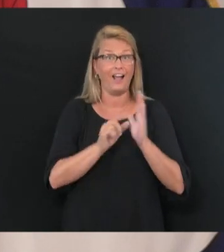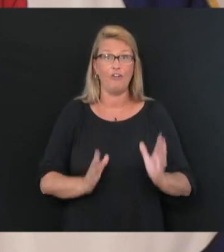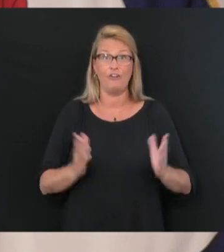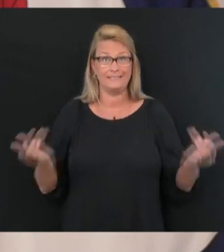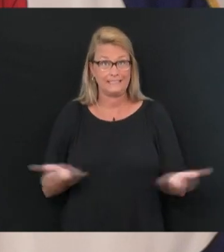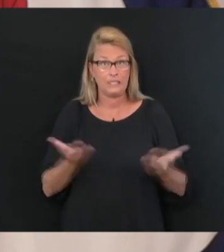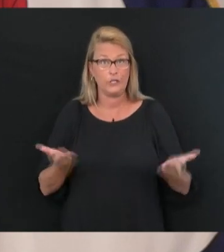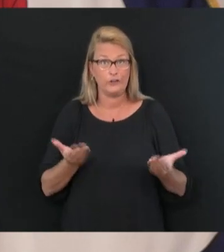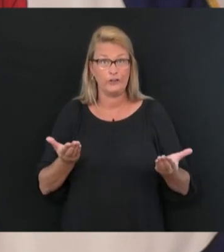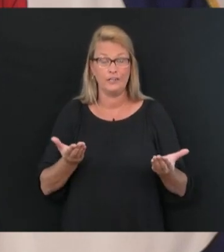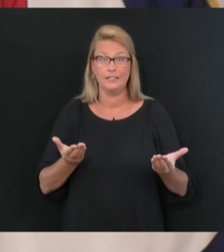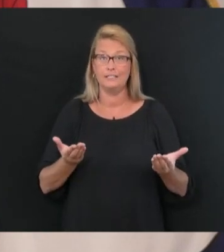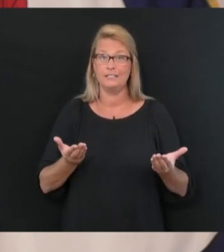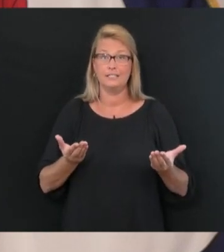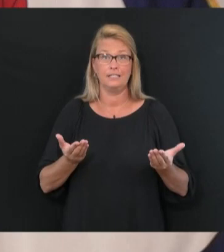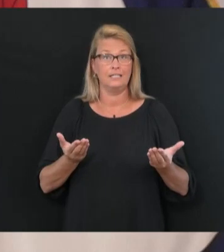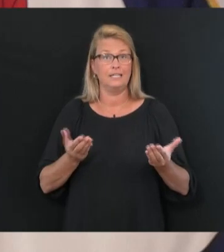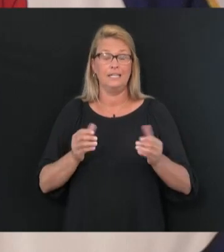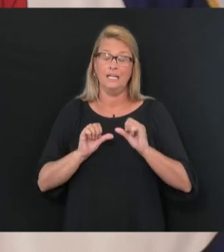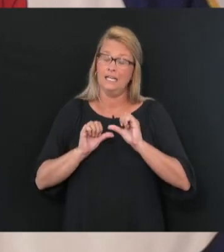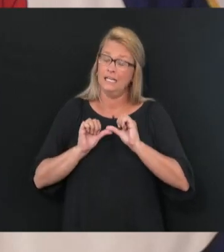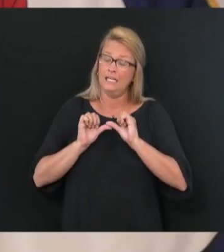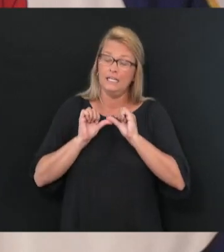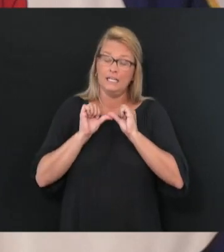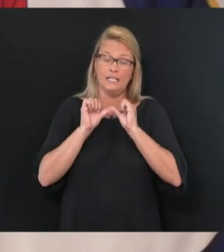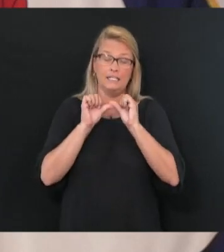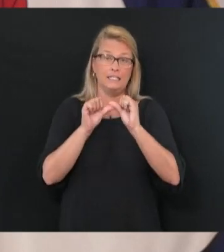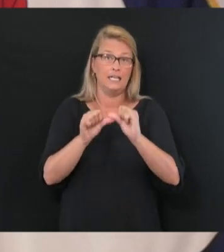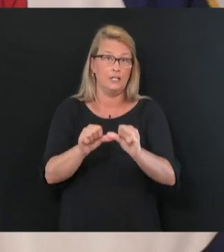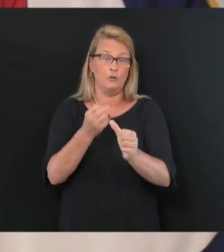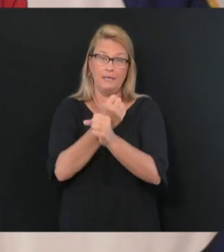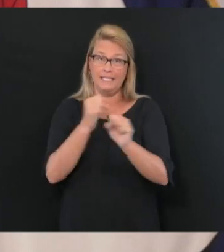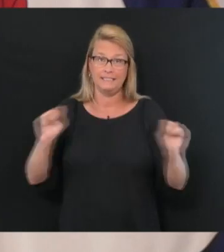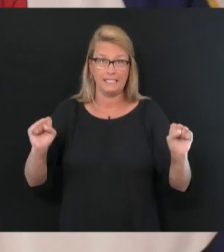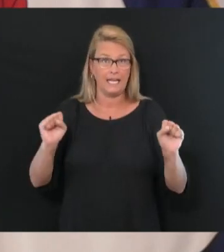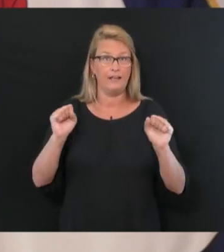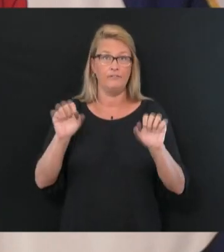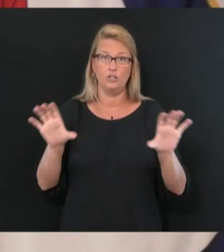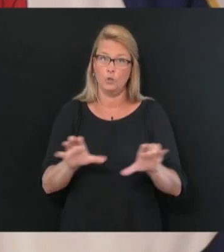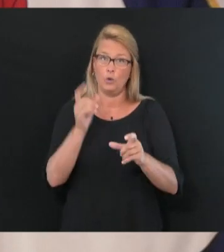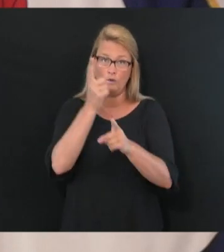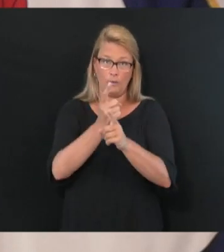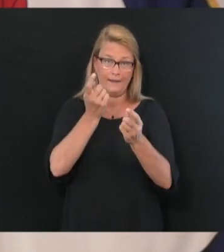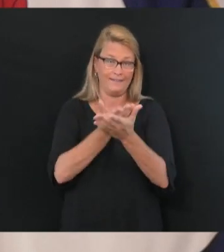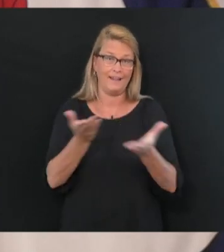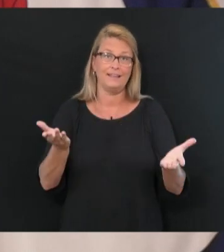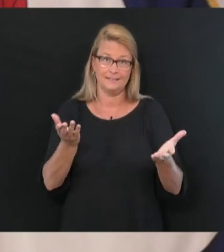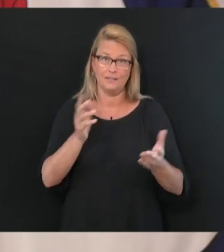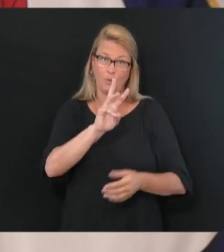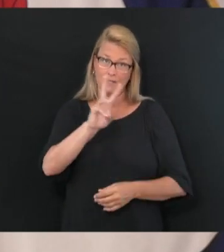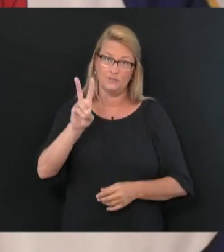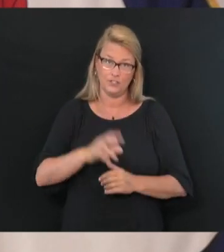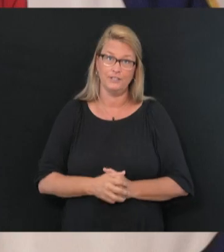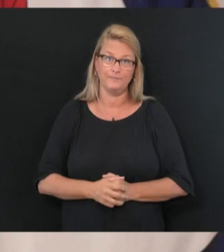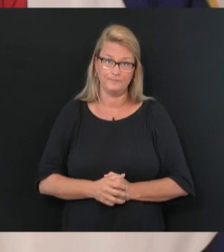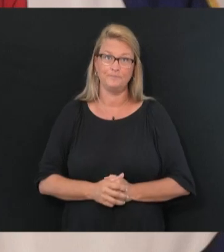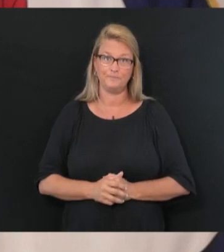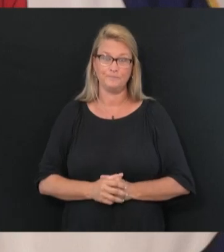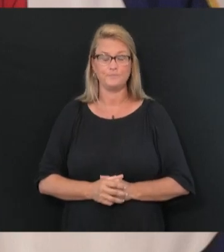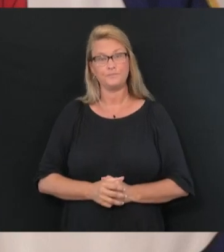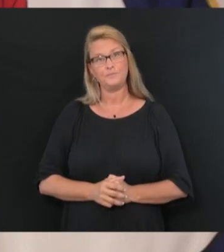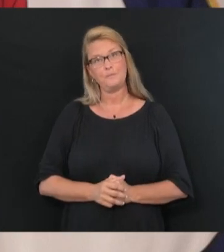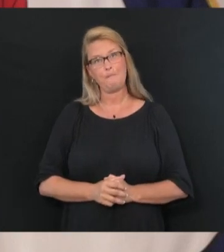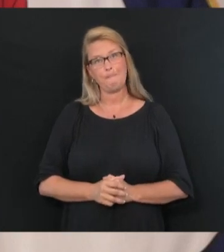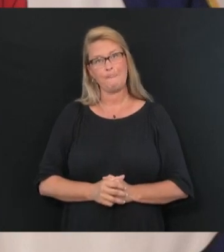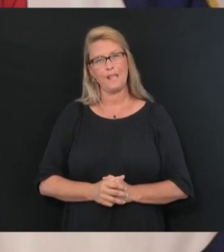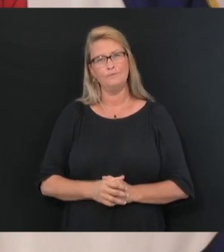so stay the course, West Virginia, and keep on doing the good stuff. There's been